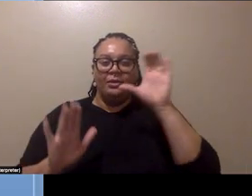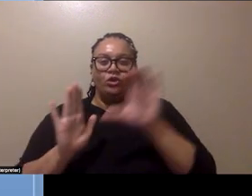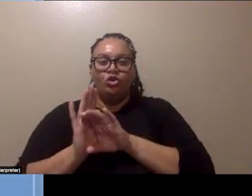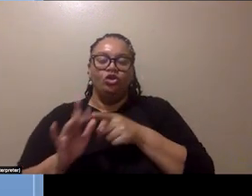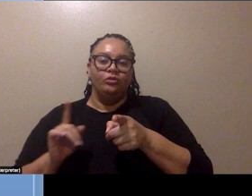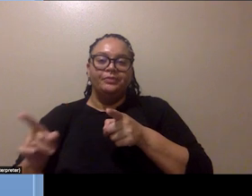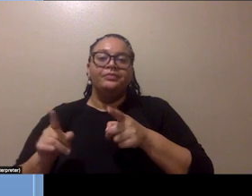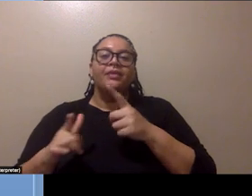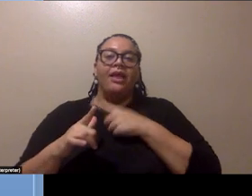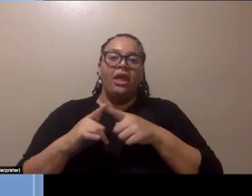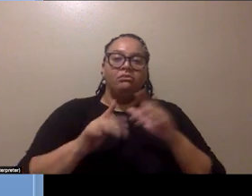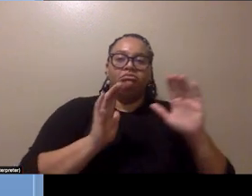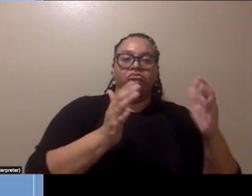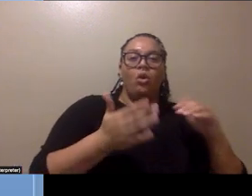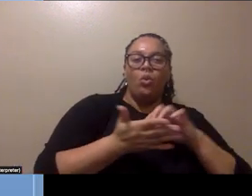2